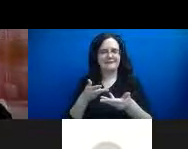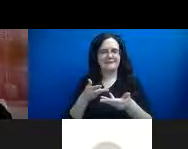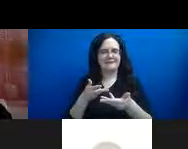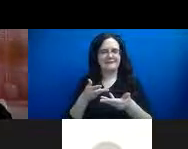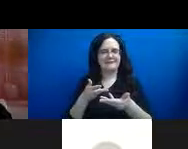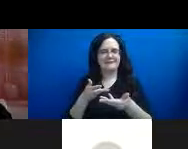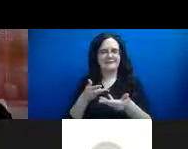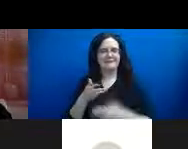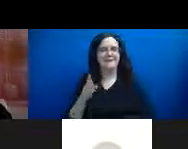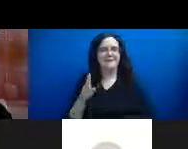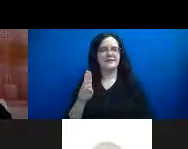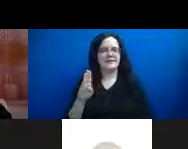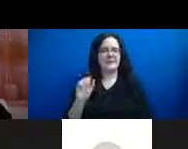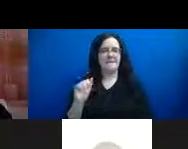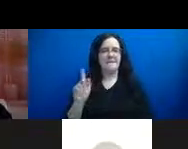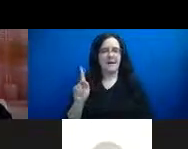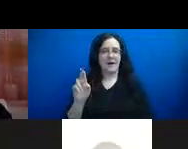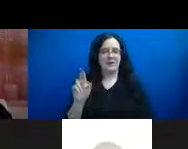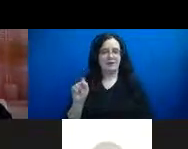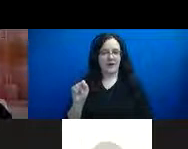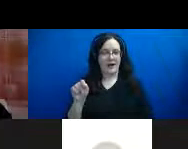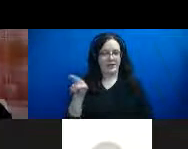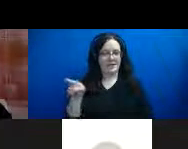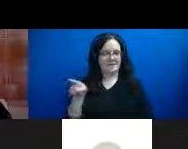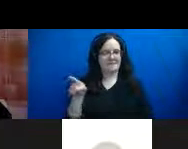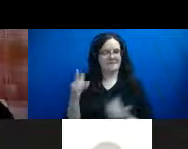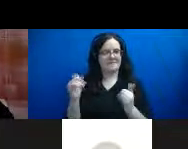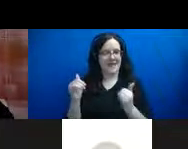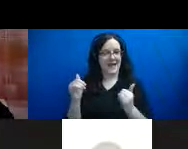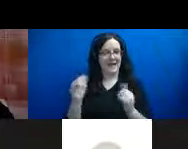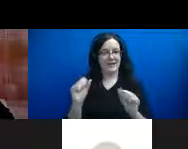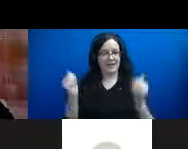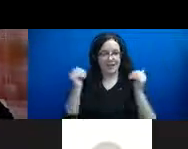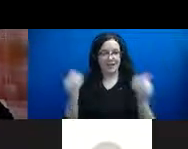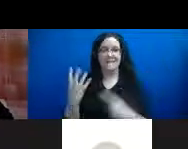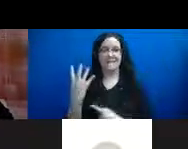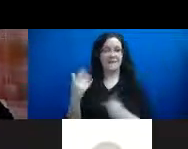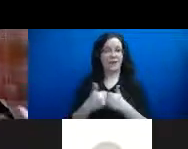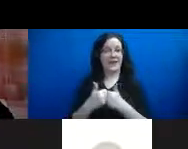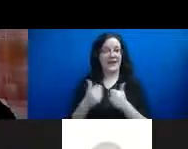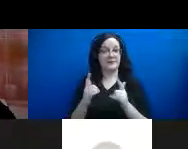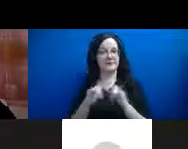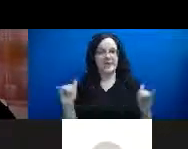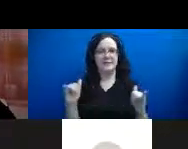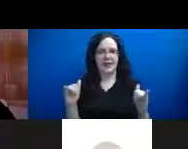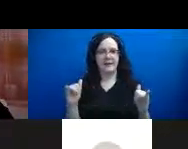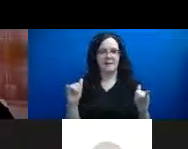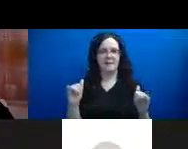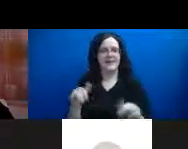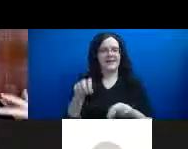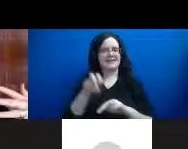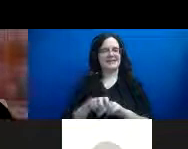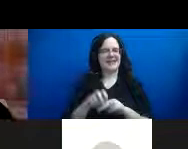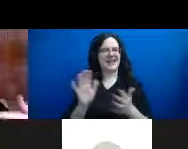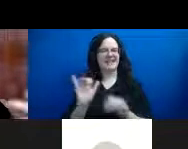baccarat play where there were, you could play 4 games at once. You could sit at this kind of arena